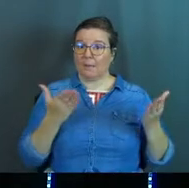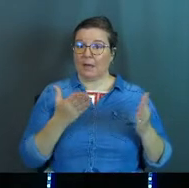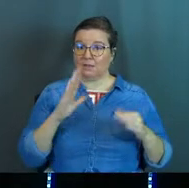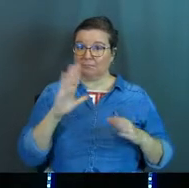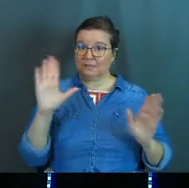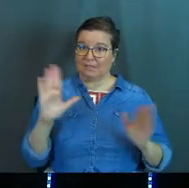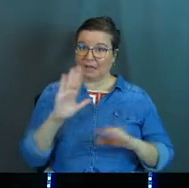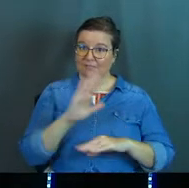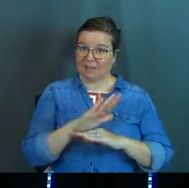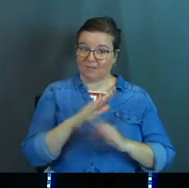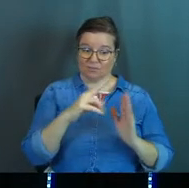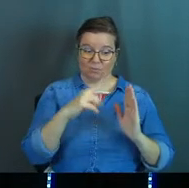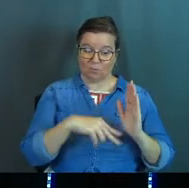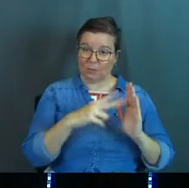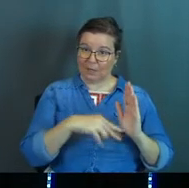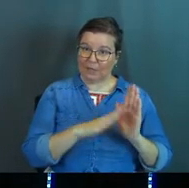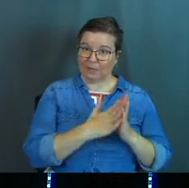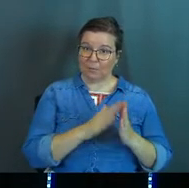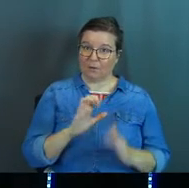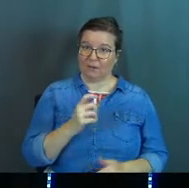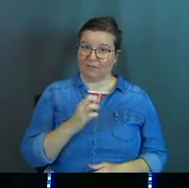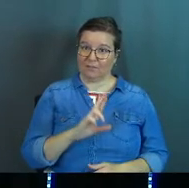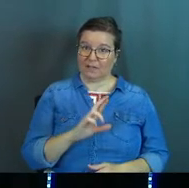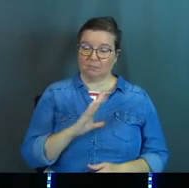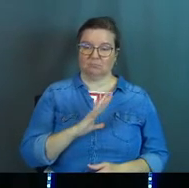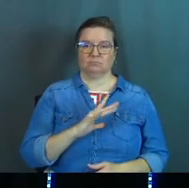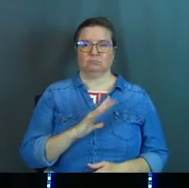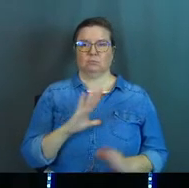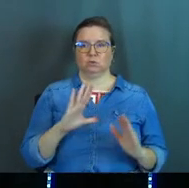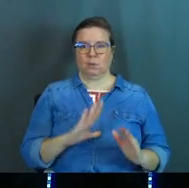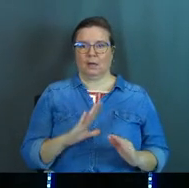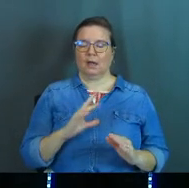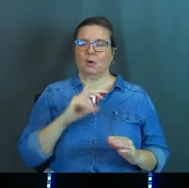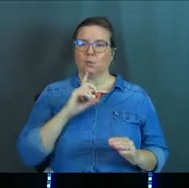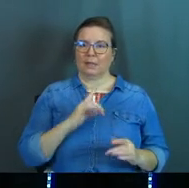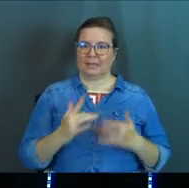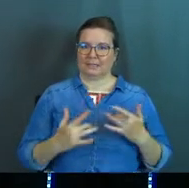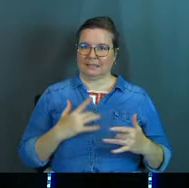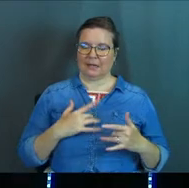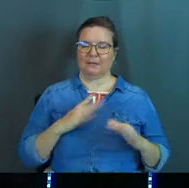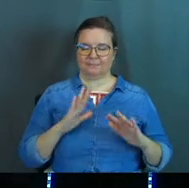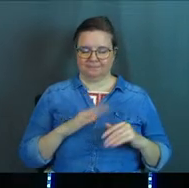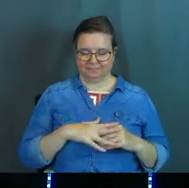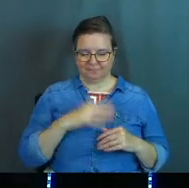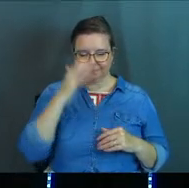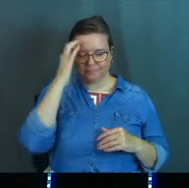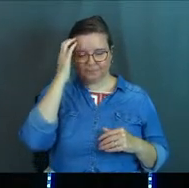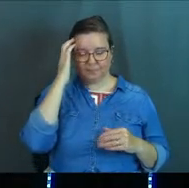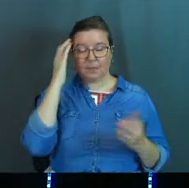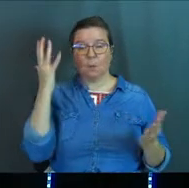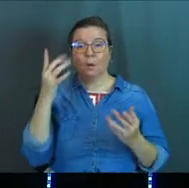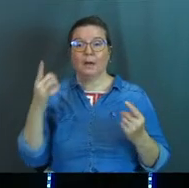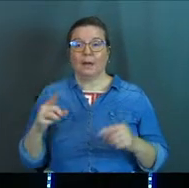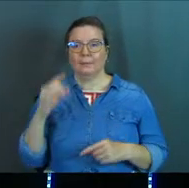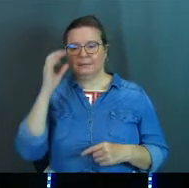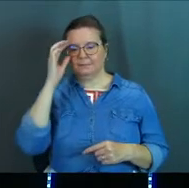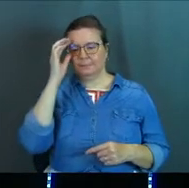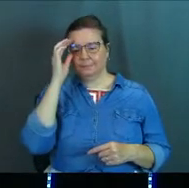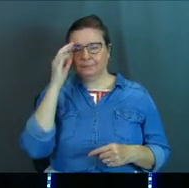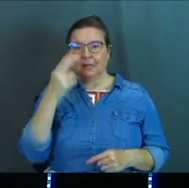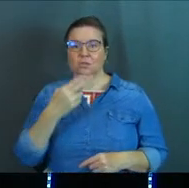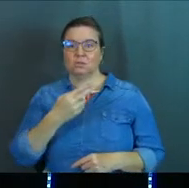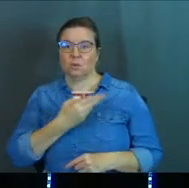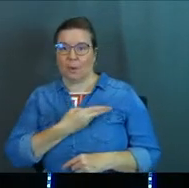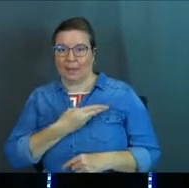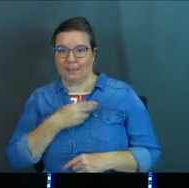your Sunday afternoon read the book of Esther because it's super great and super exciting. So here's what happens is Haman,